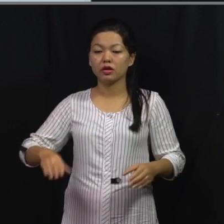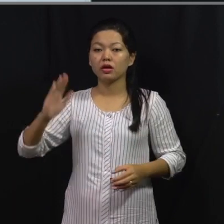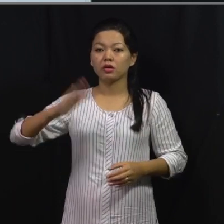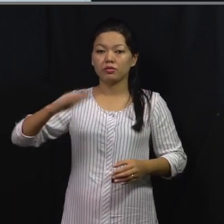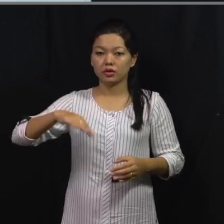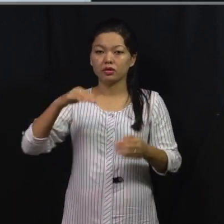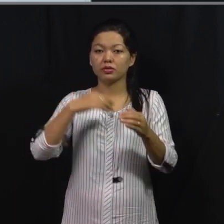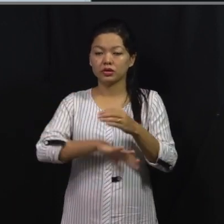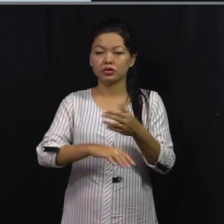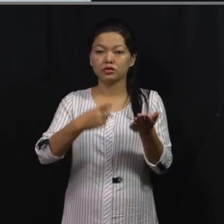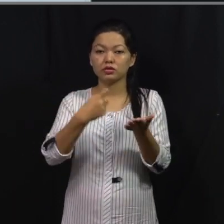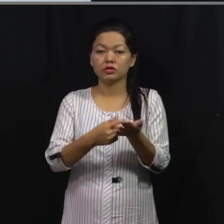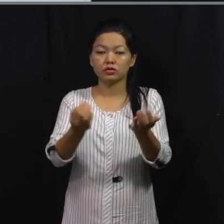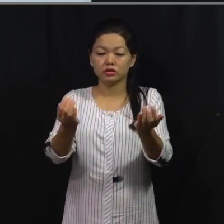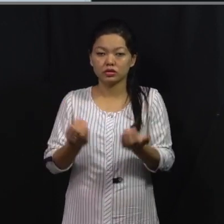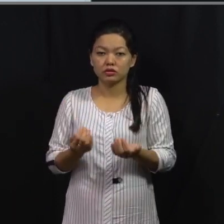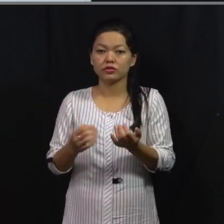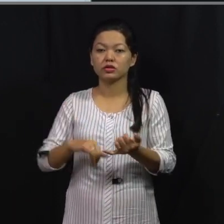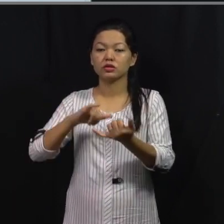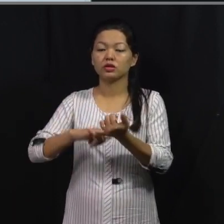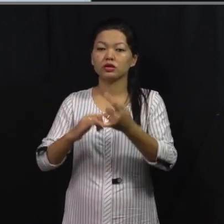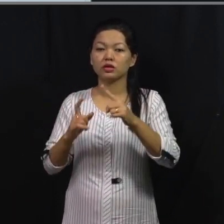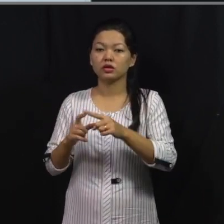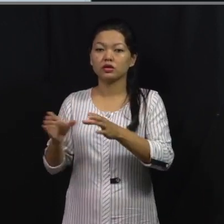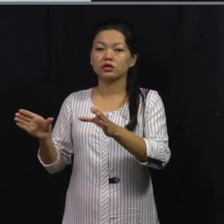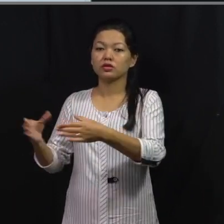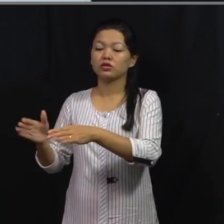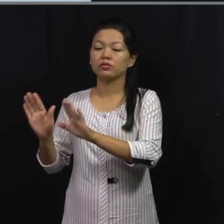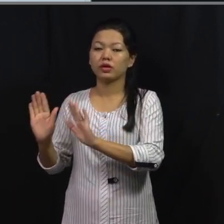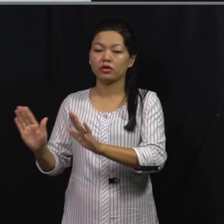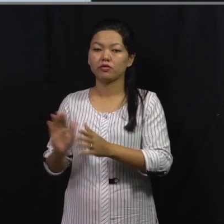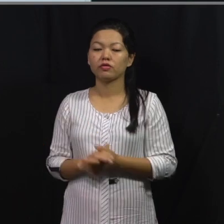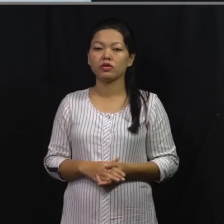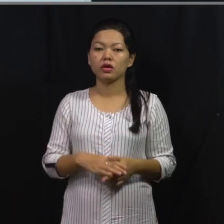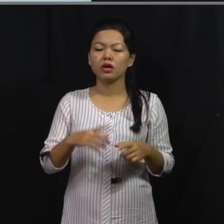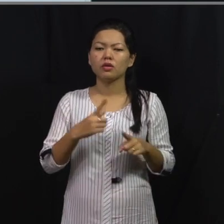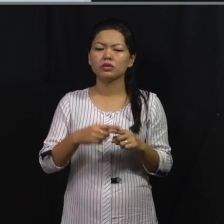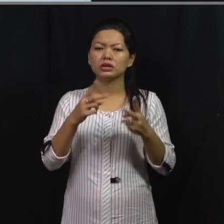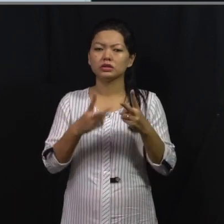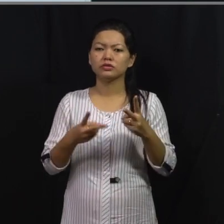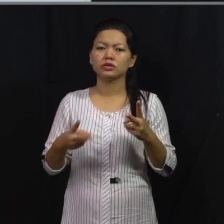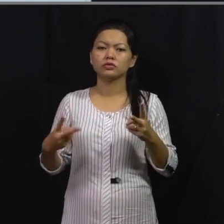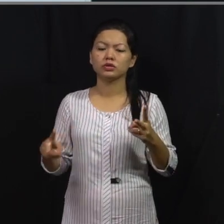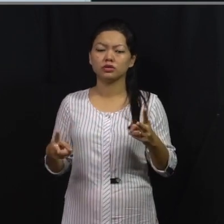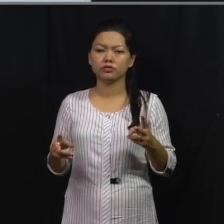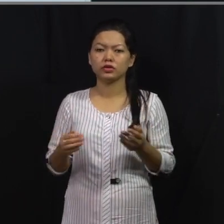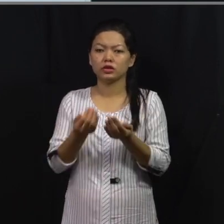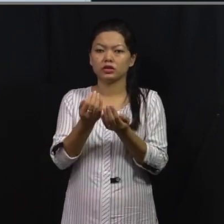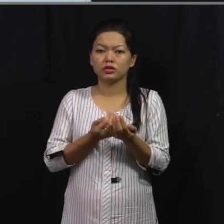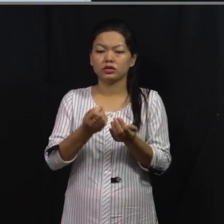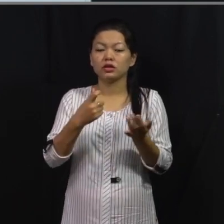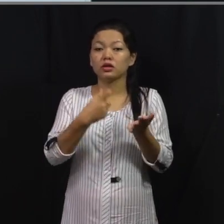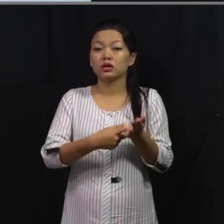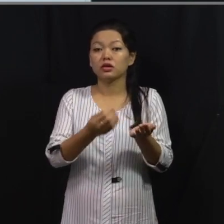are also set up, you know, in order to check the welfare of the people, in order to see whether the people are living in a good condition